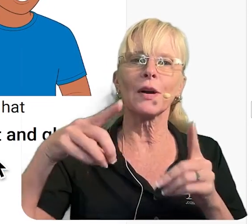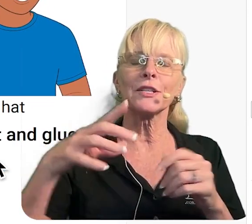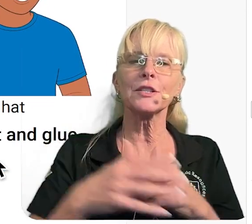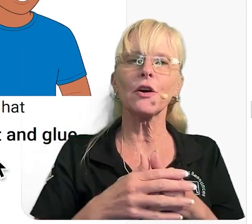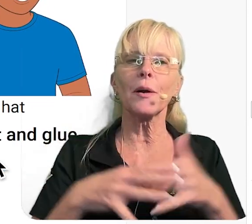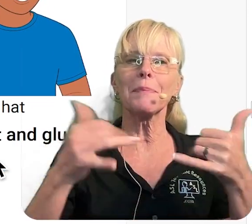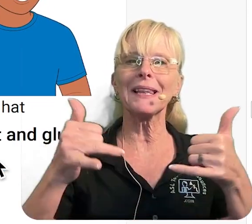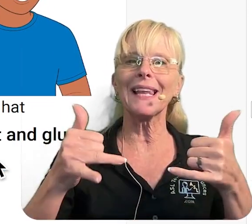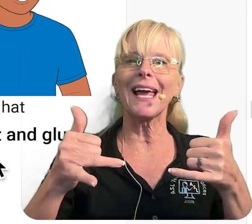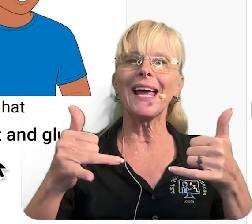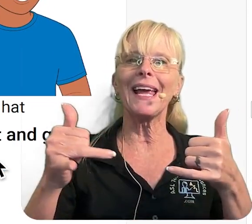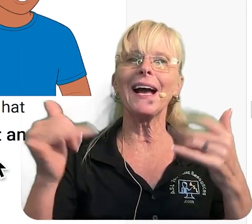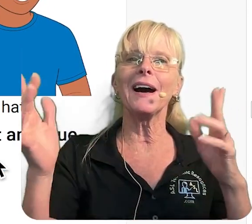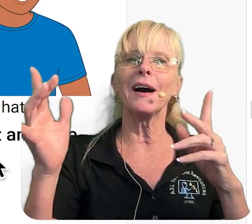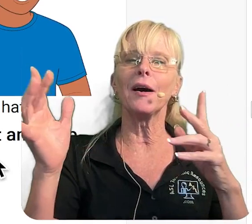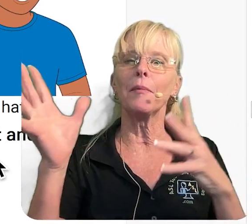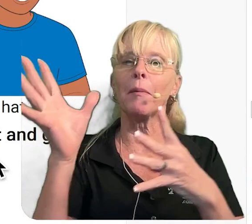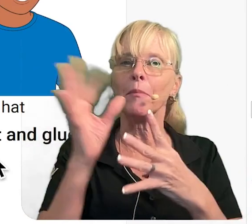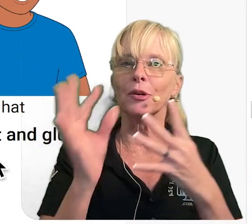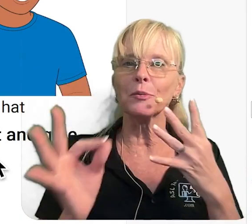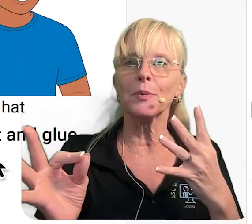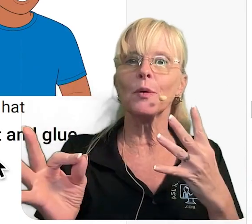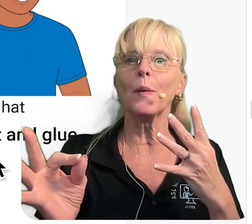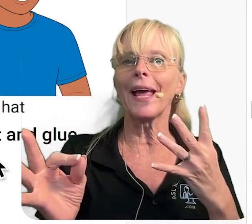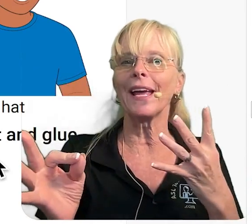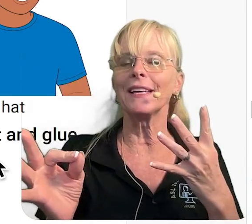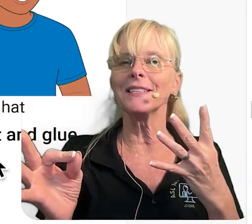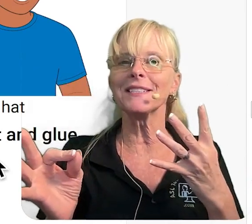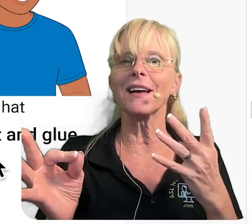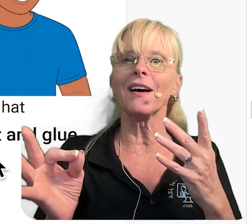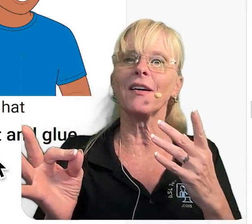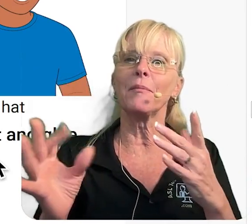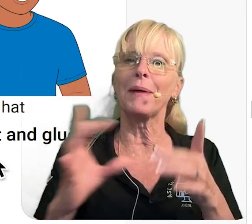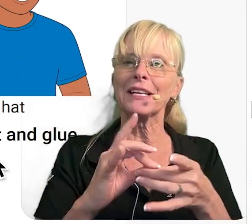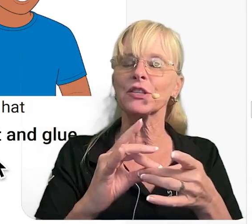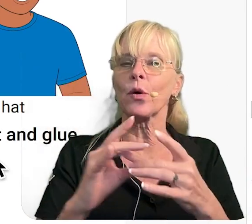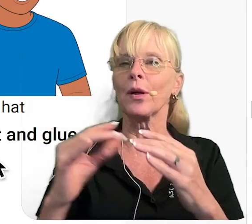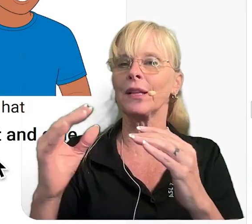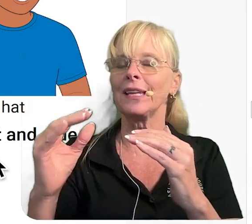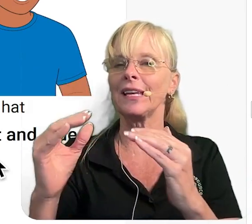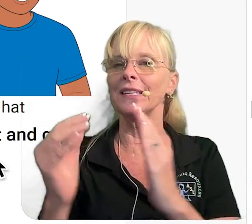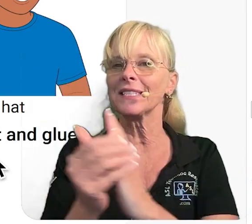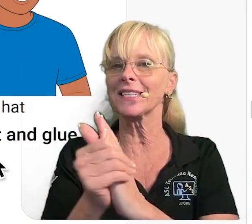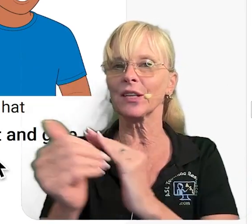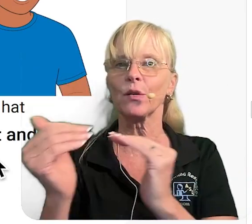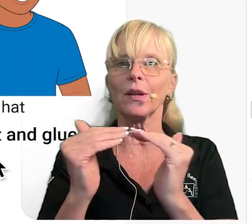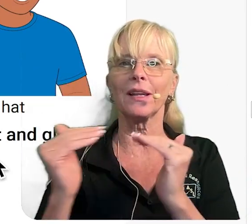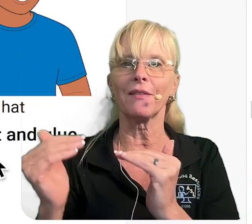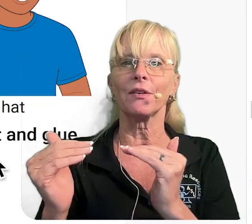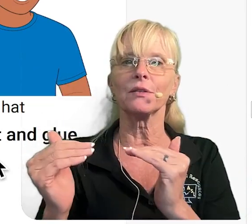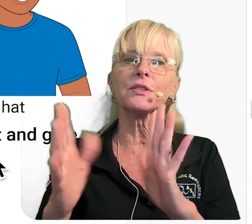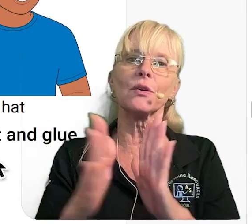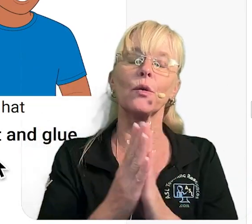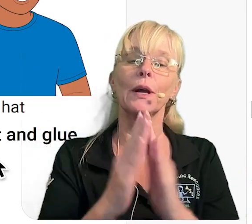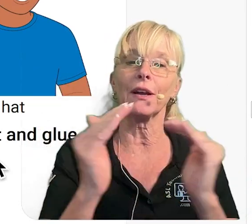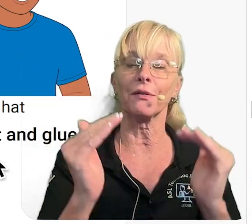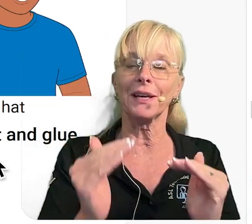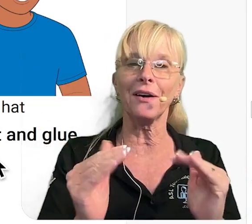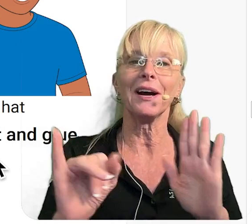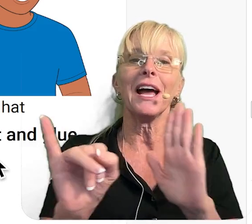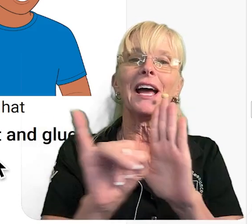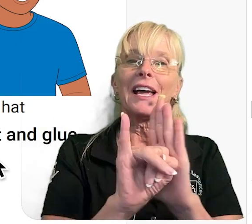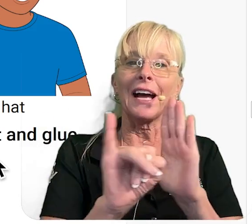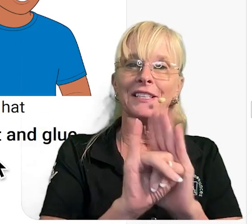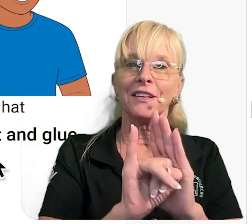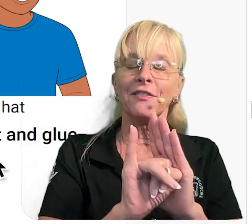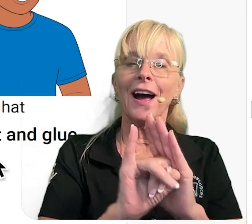So the directions are play multiple ways based on the skill level. So here we